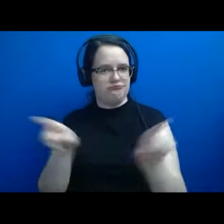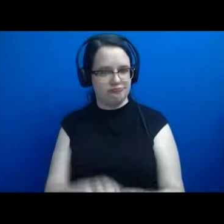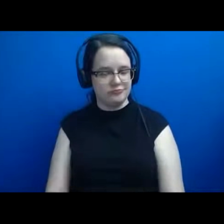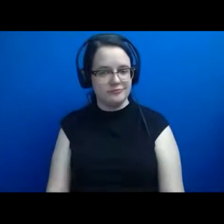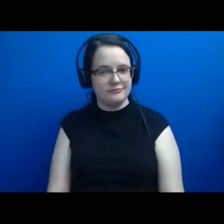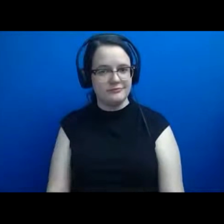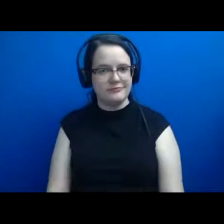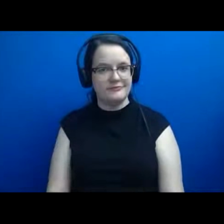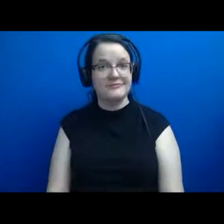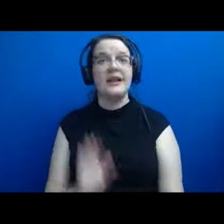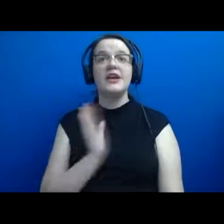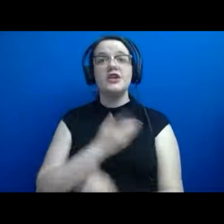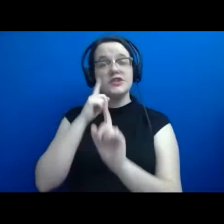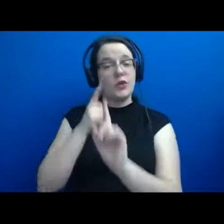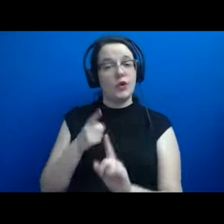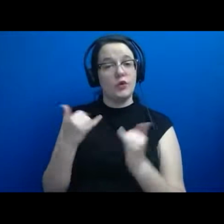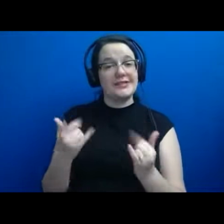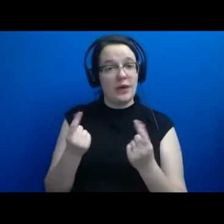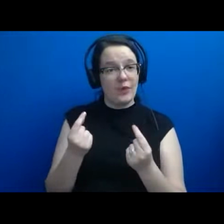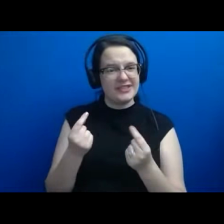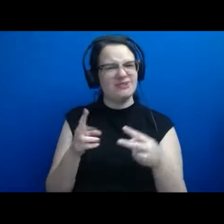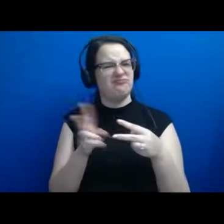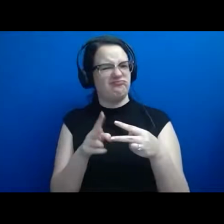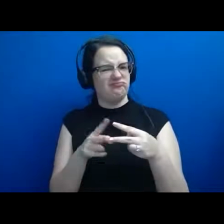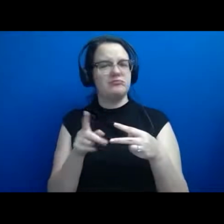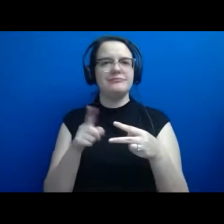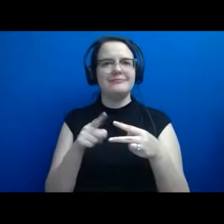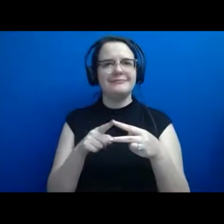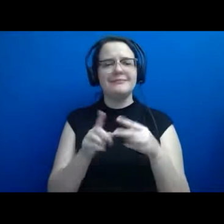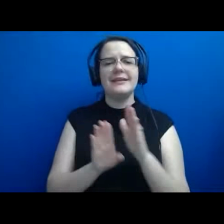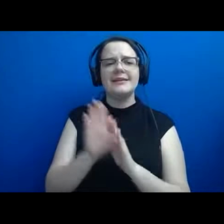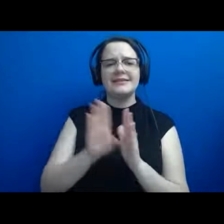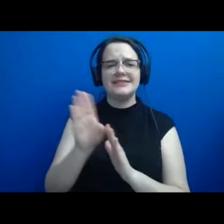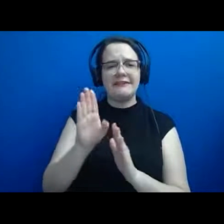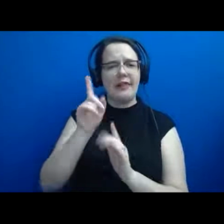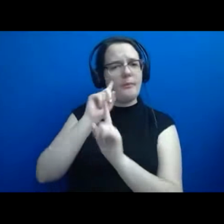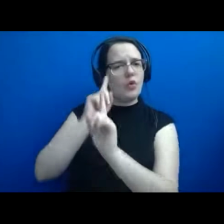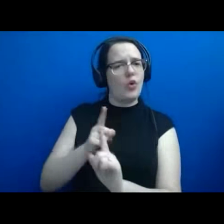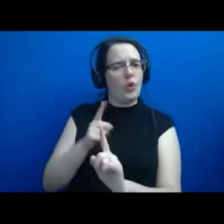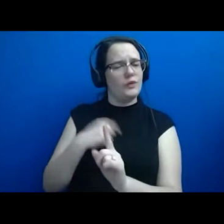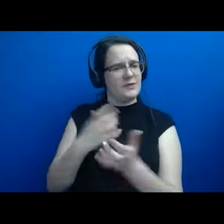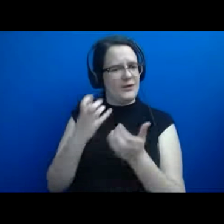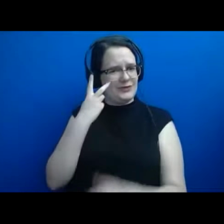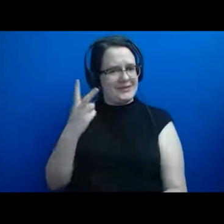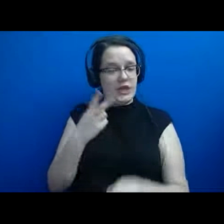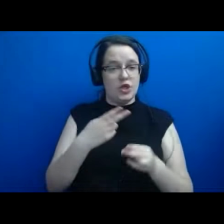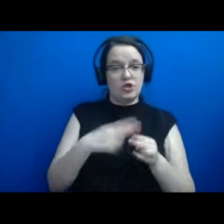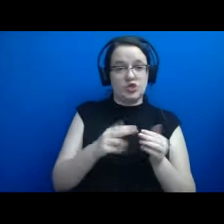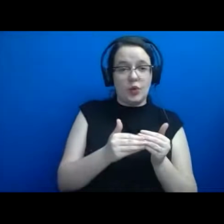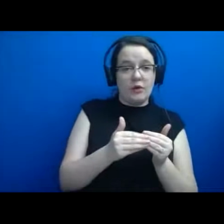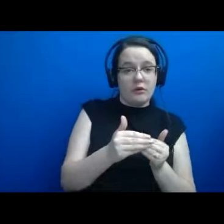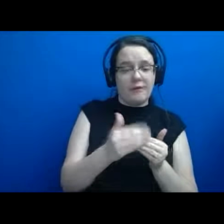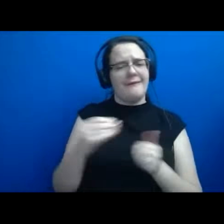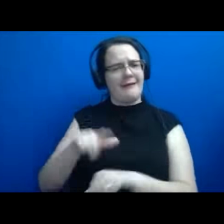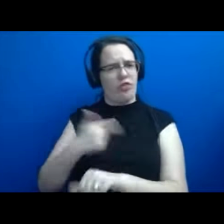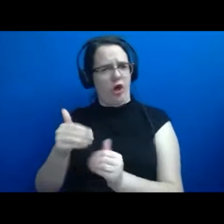So our goals for today are really to develop those benchmark goals of things we wanna see in the short term and long term when